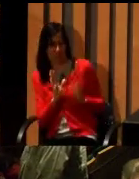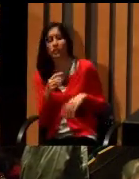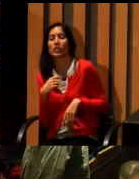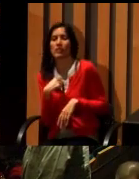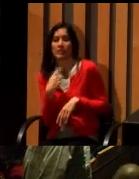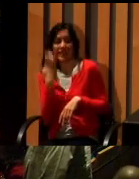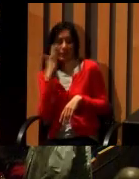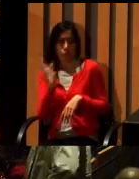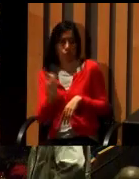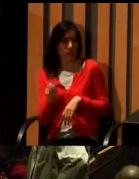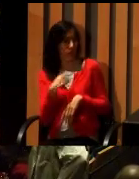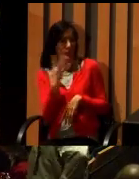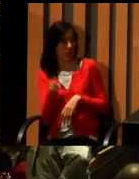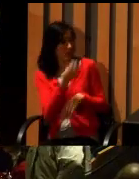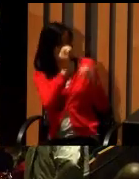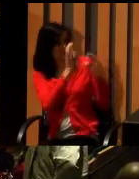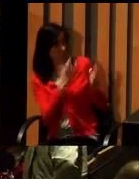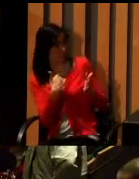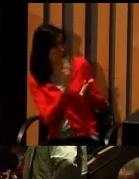where I was really going.